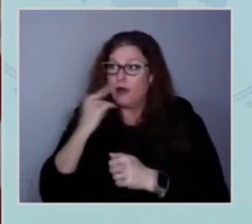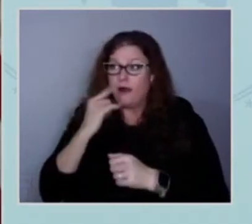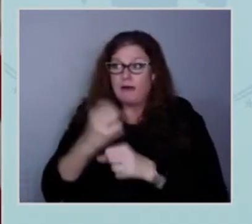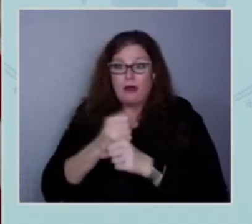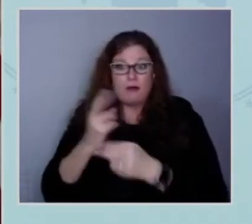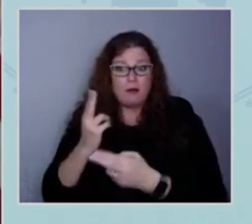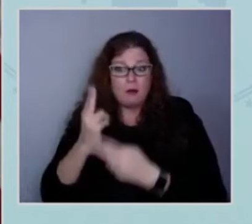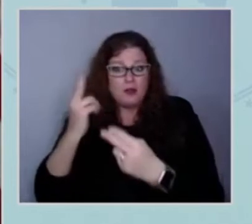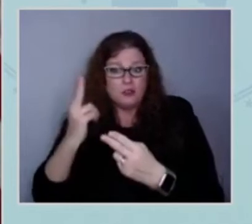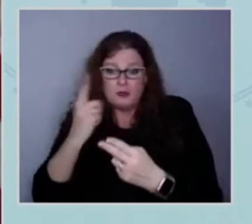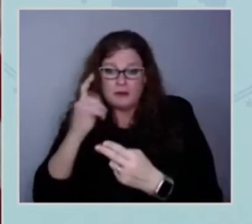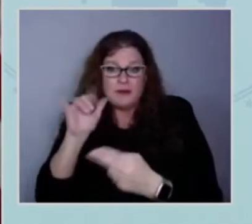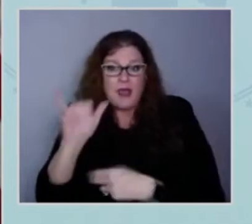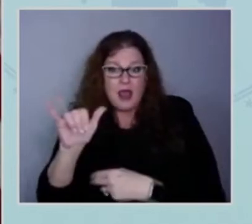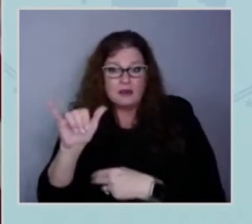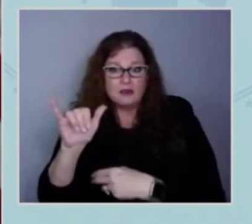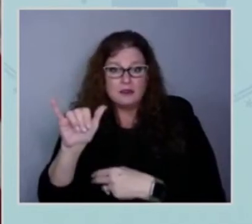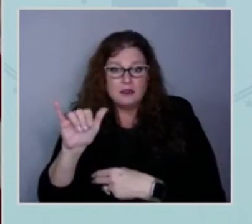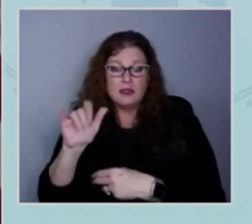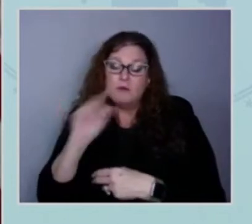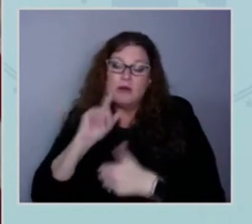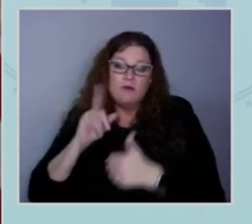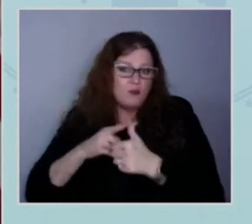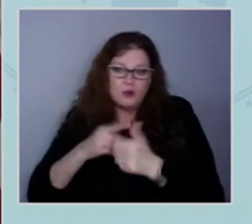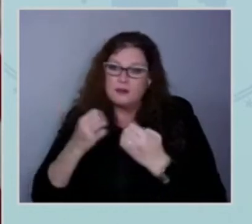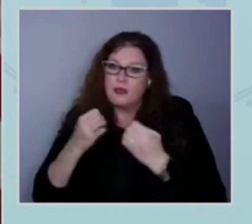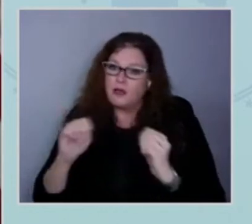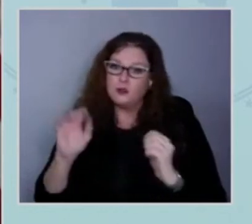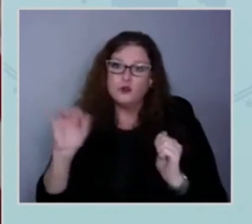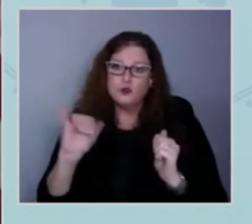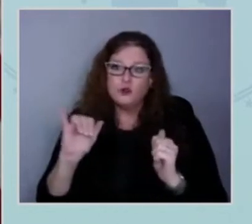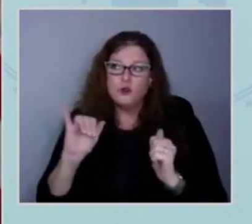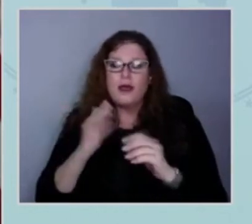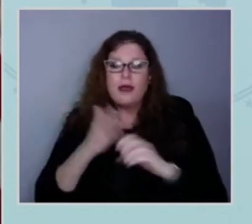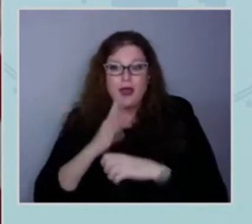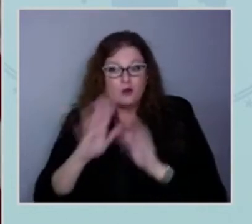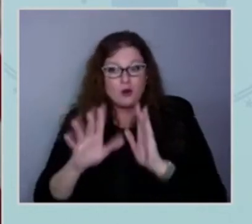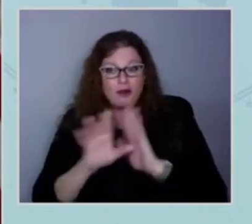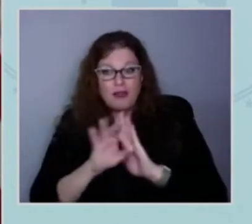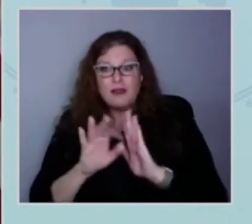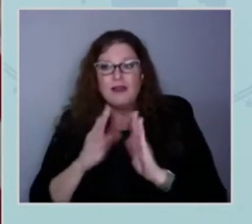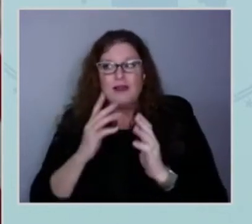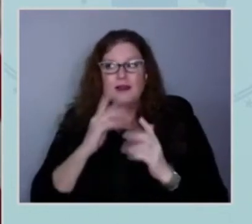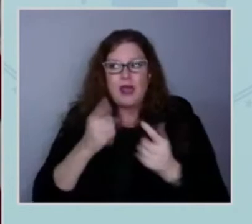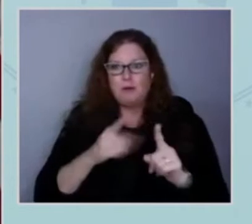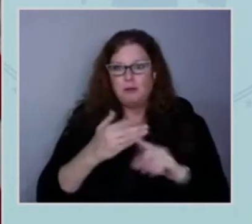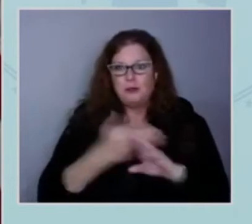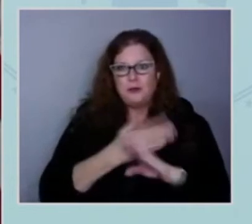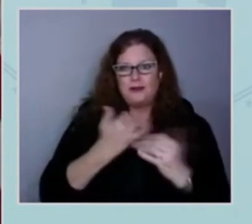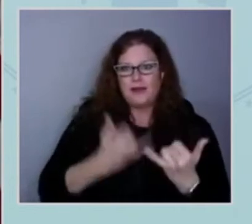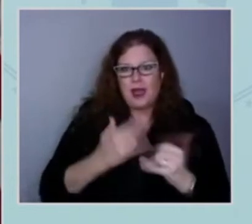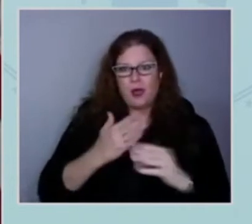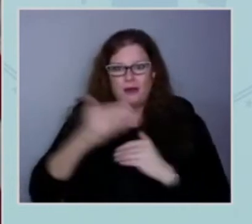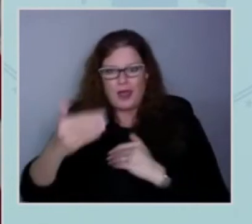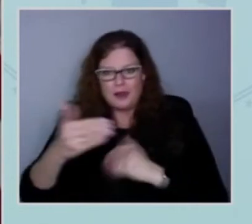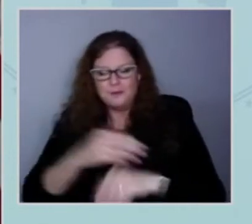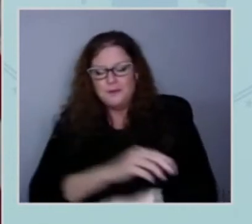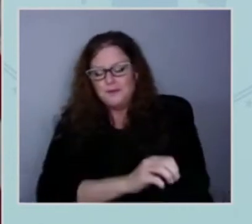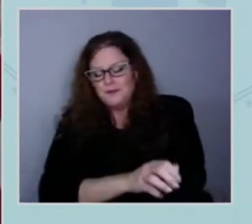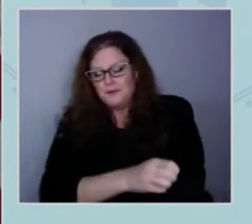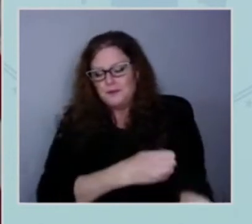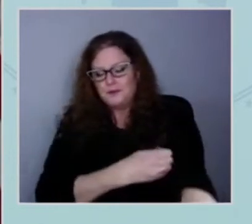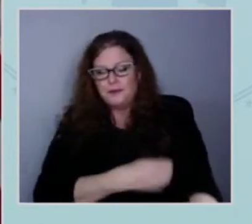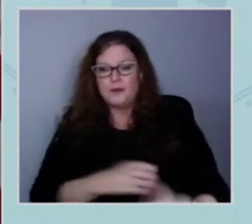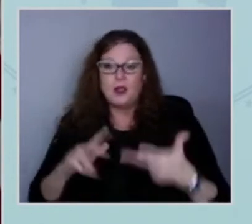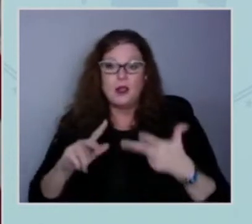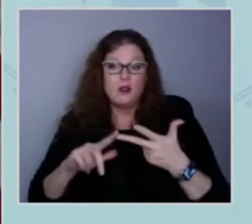on. That's what one of the reasons I think I got the nomination. And so that's going to be one of my first efforts as well when I get elected. It's